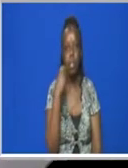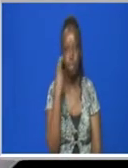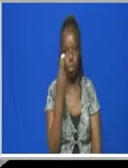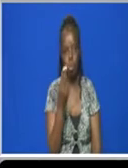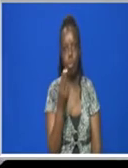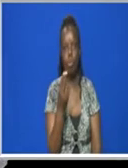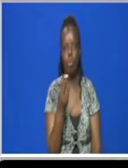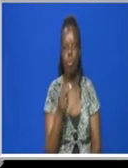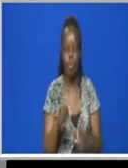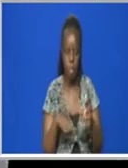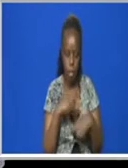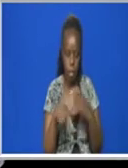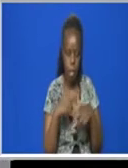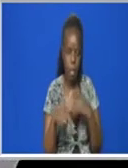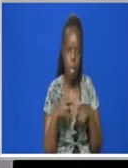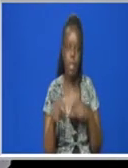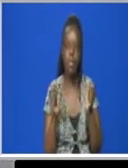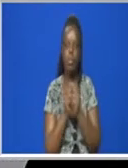It is reacting with